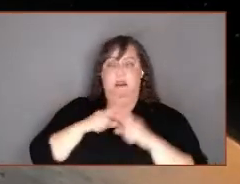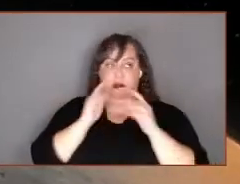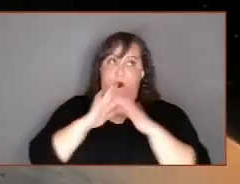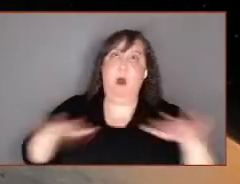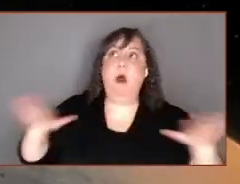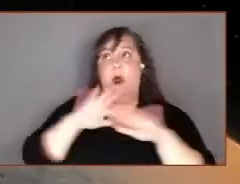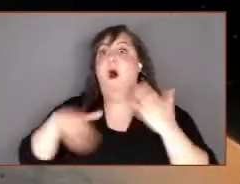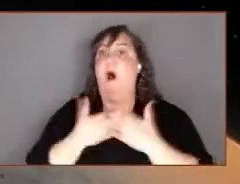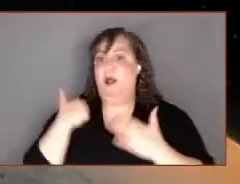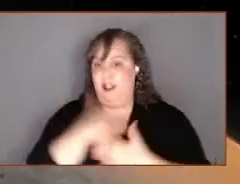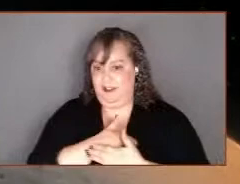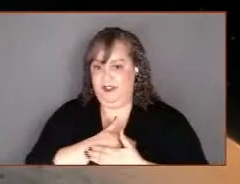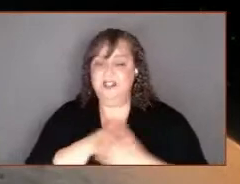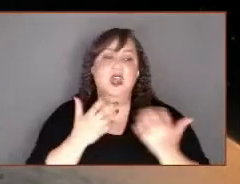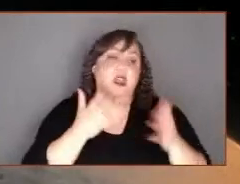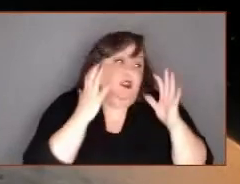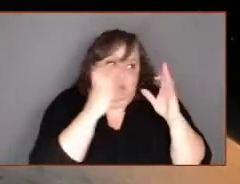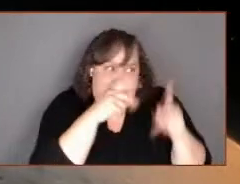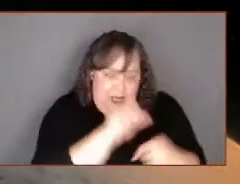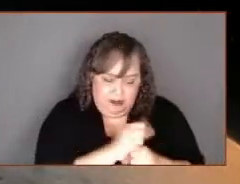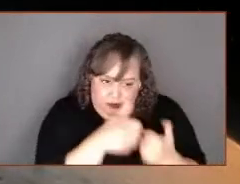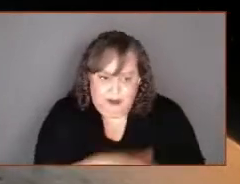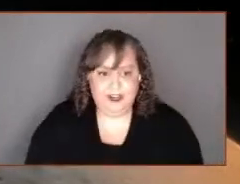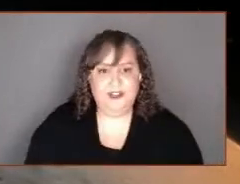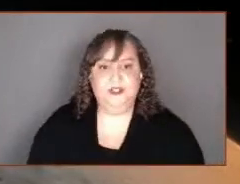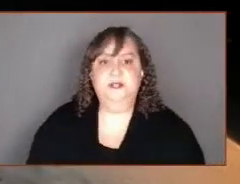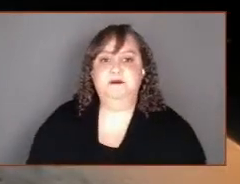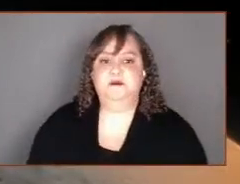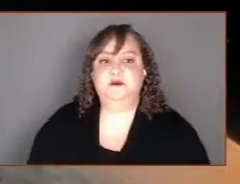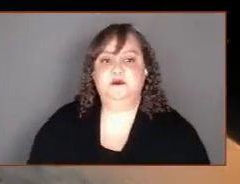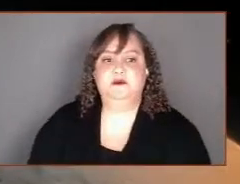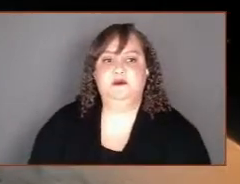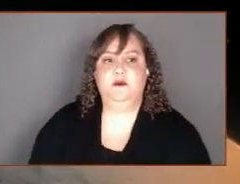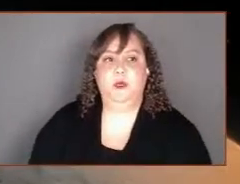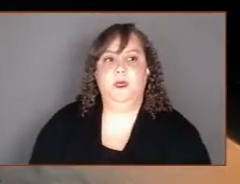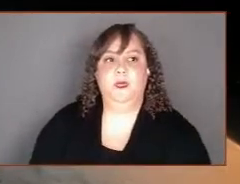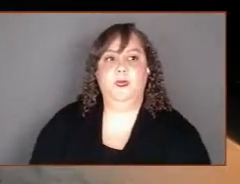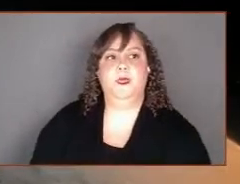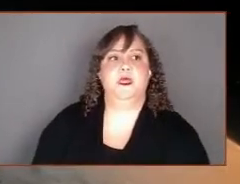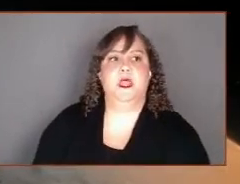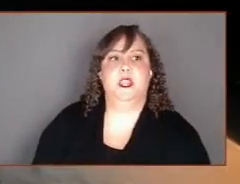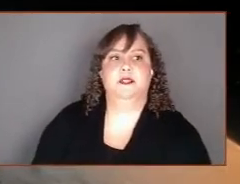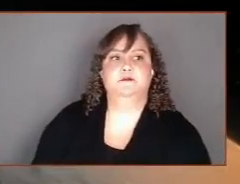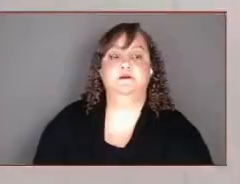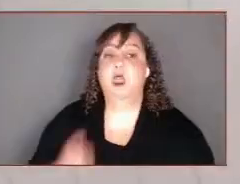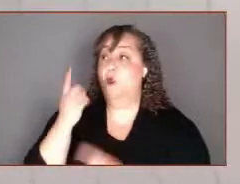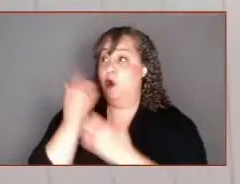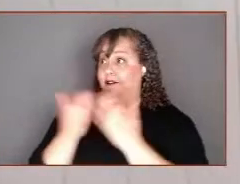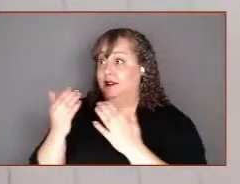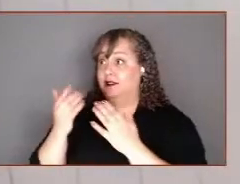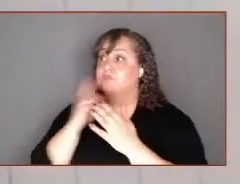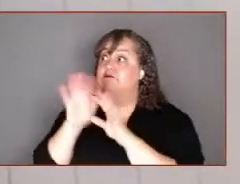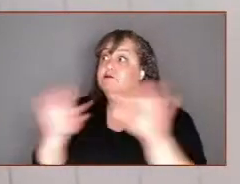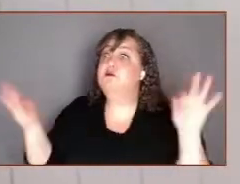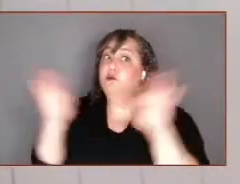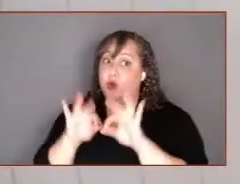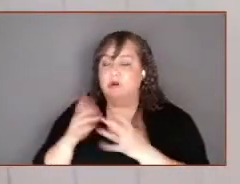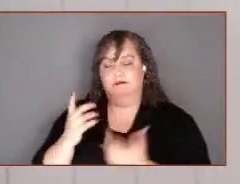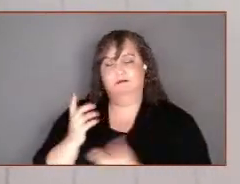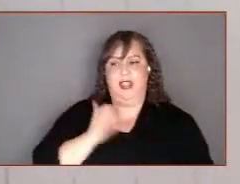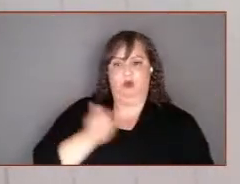that you can go ahead and get back to it. One of the things that I think is really important is the judges here. So Natalie over the correspondence